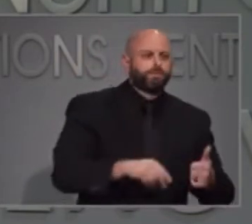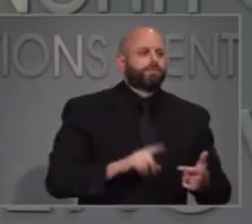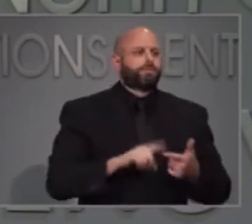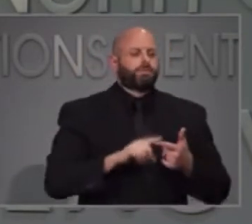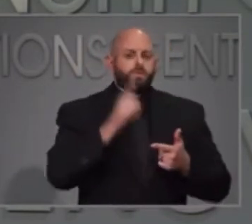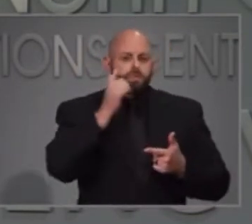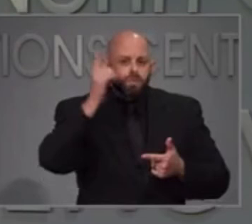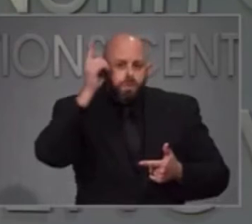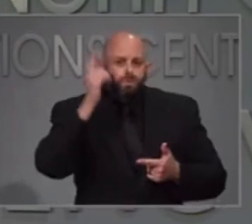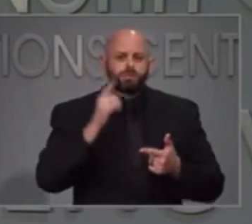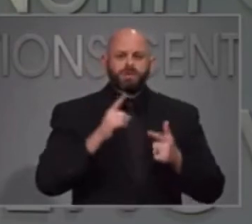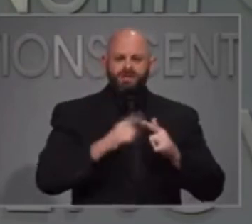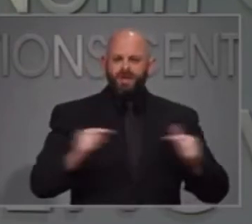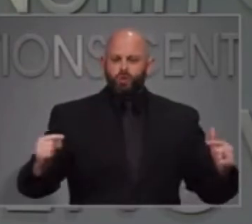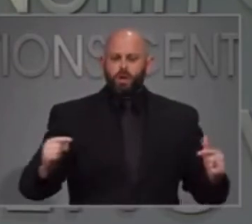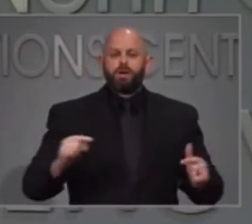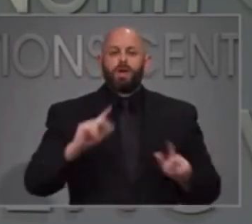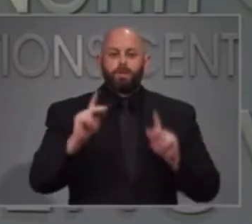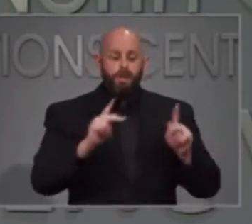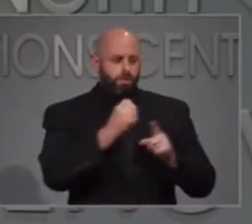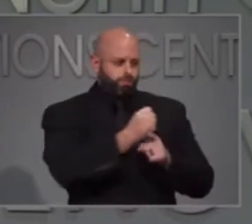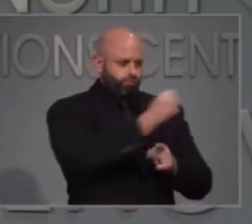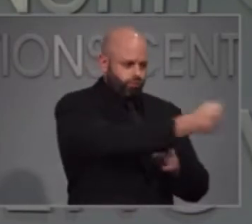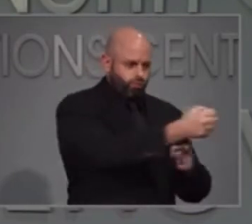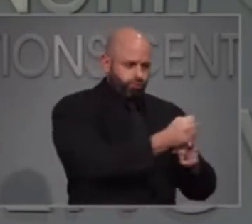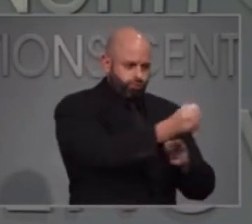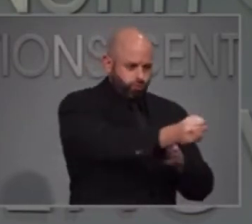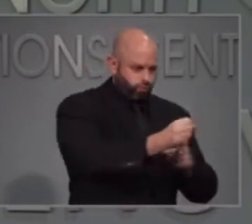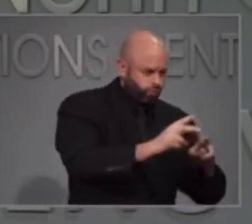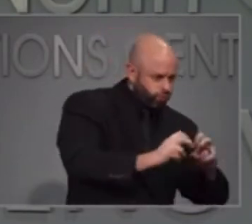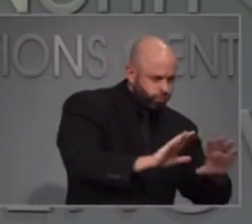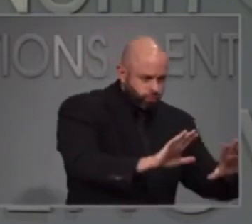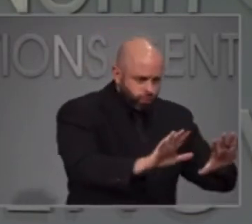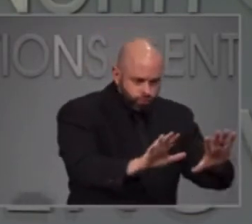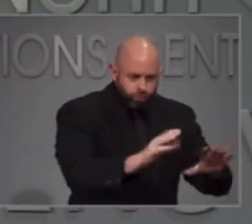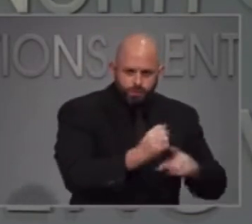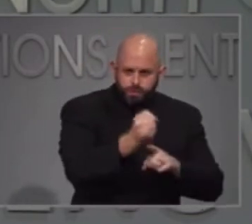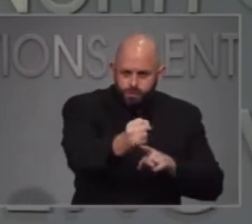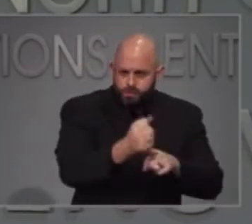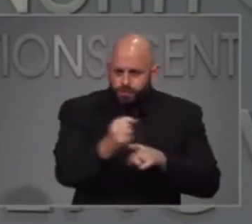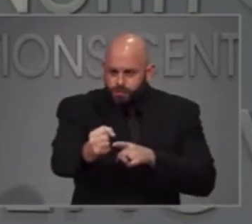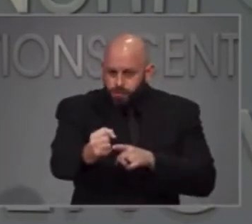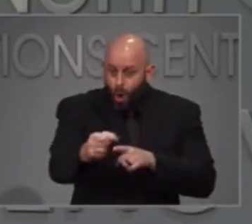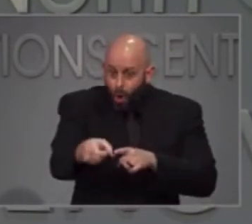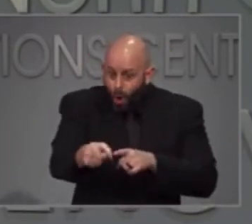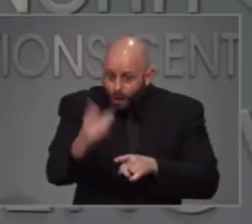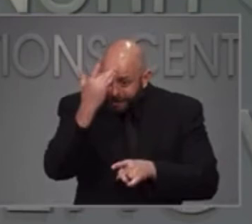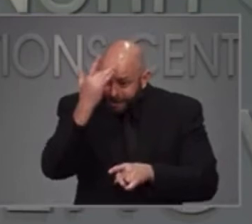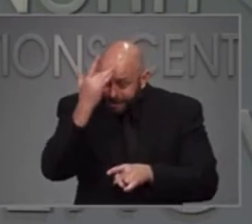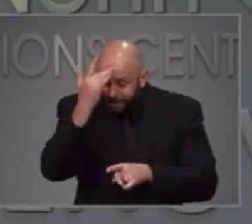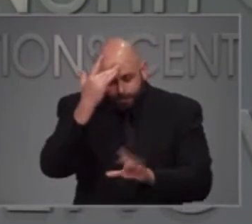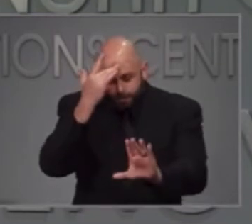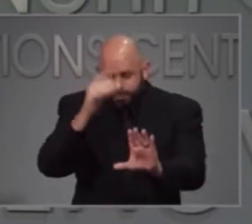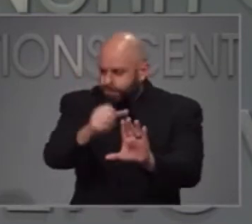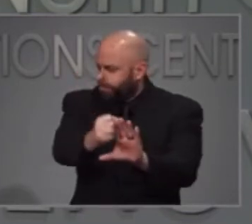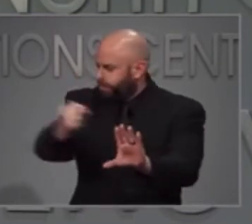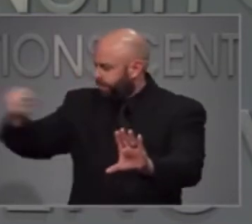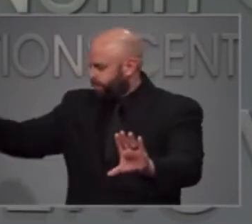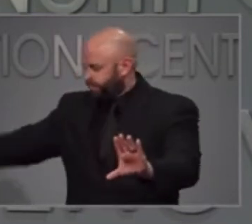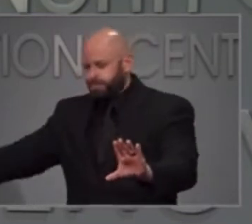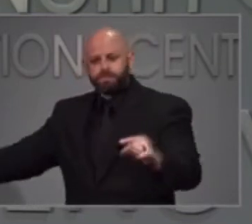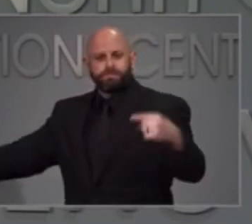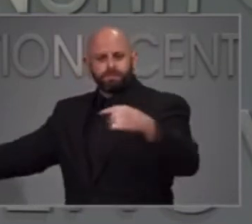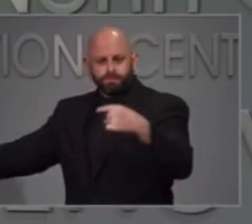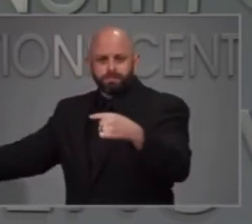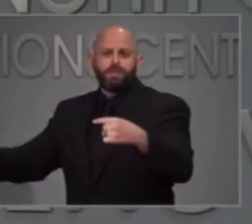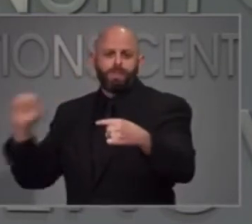these places would have a vested interest in keeping separate. And so they, at the local level, would be managing that,